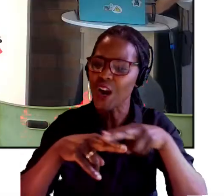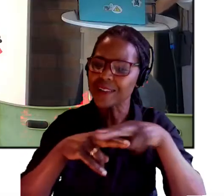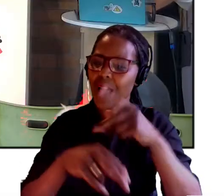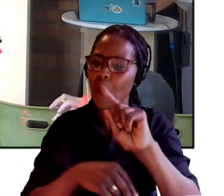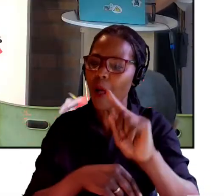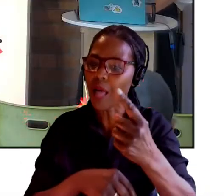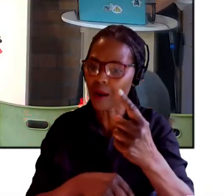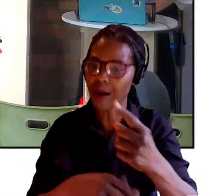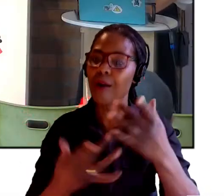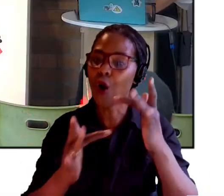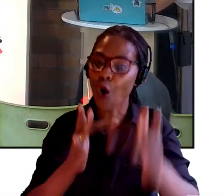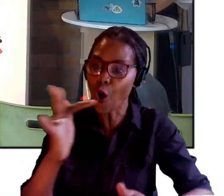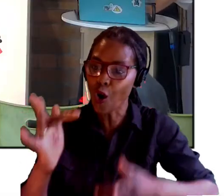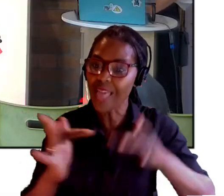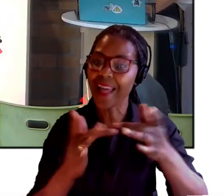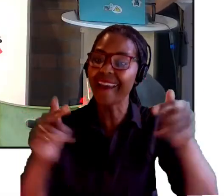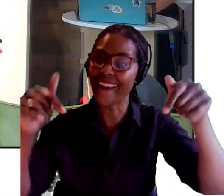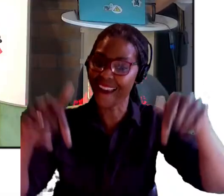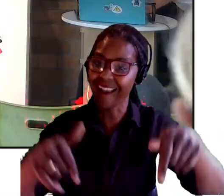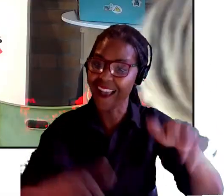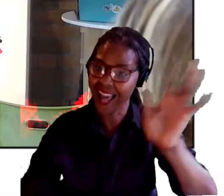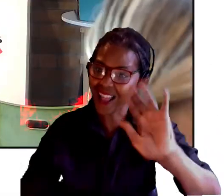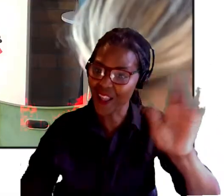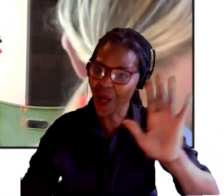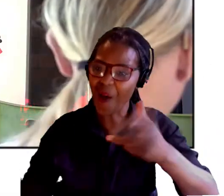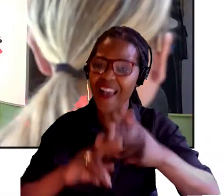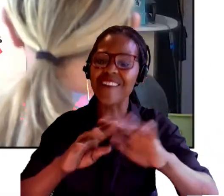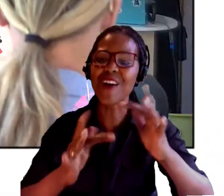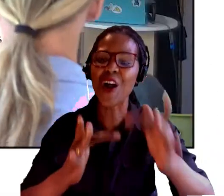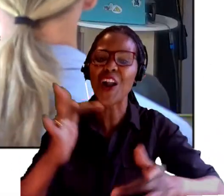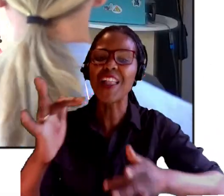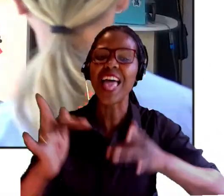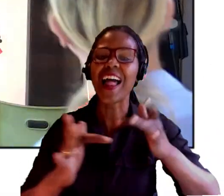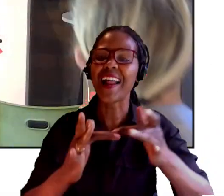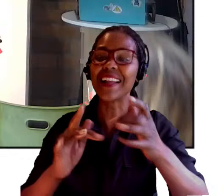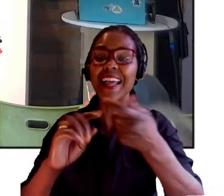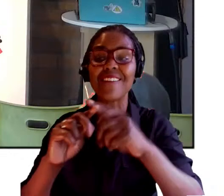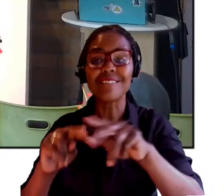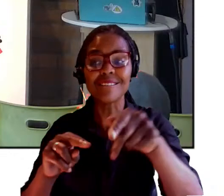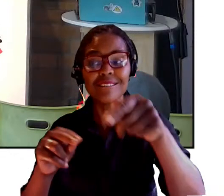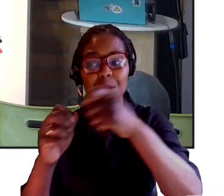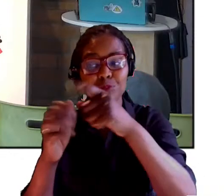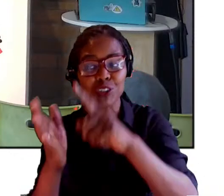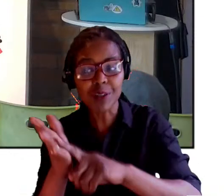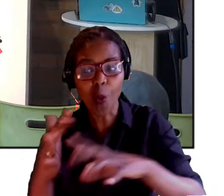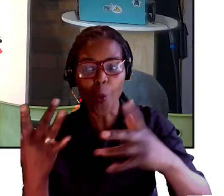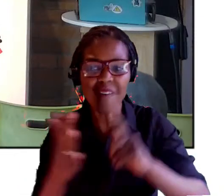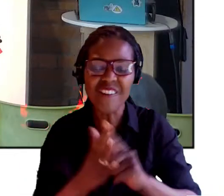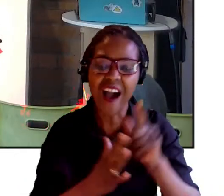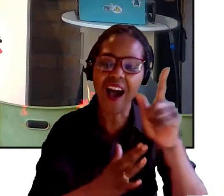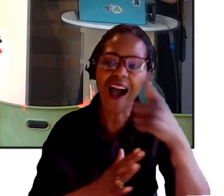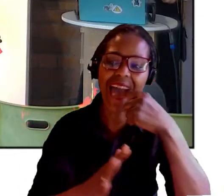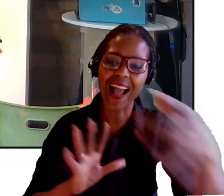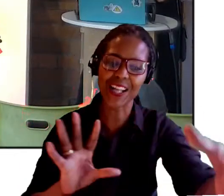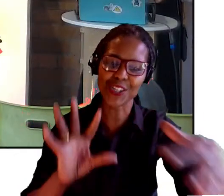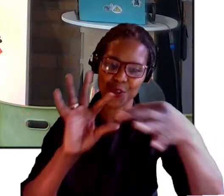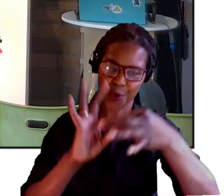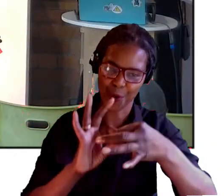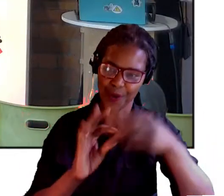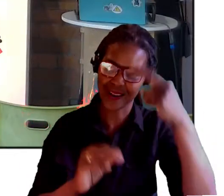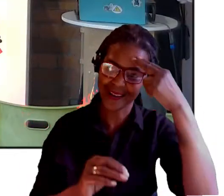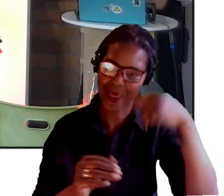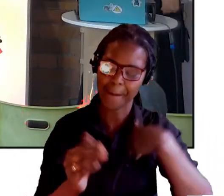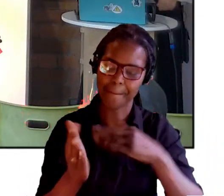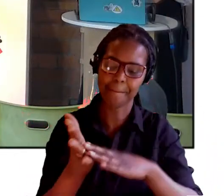live online. Hi, if you're watching us online. So whether you're in Bristol or you're far away, you can join in the conversation. My name is Martin O'Leary. I am